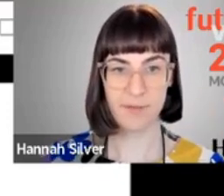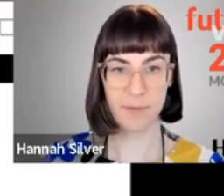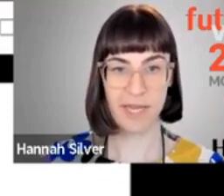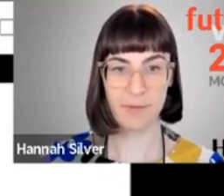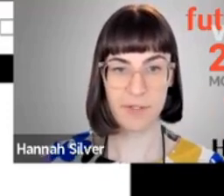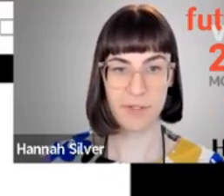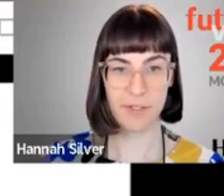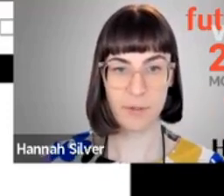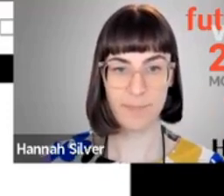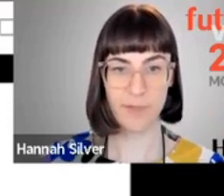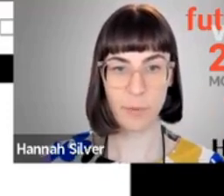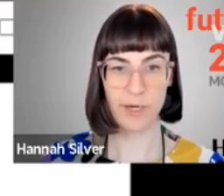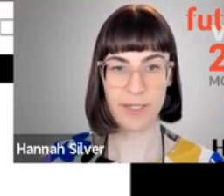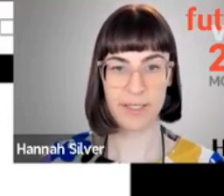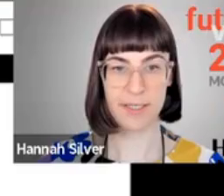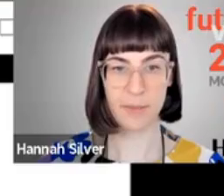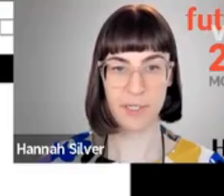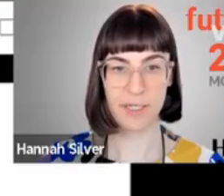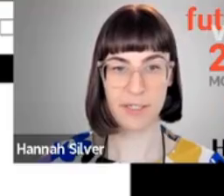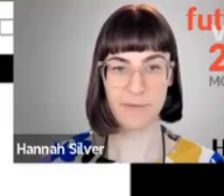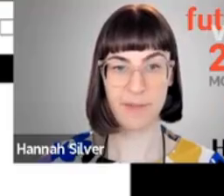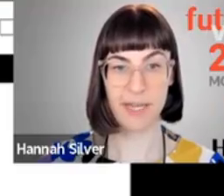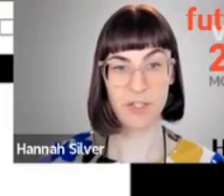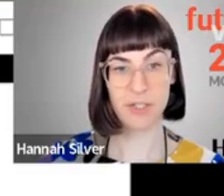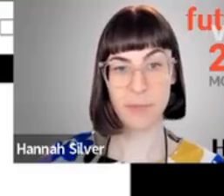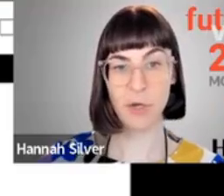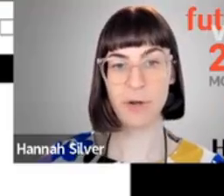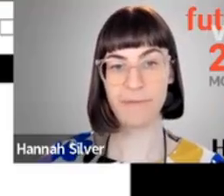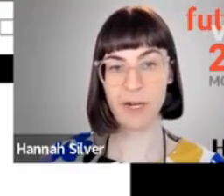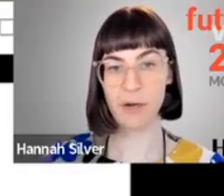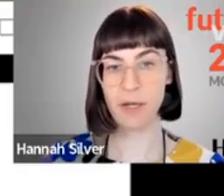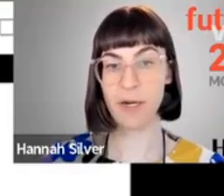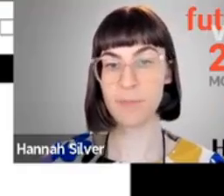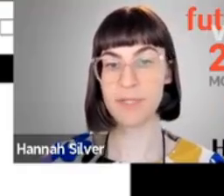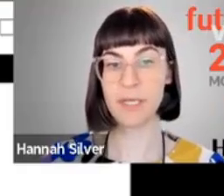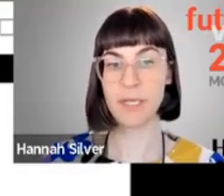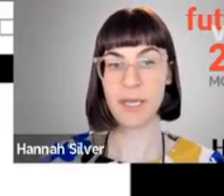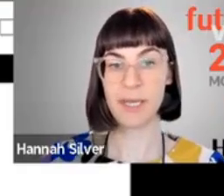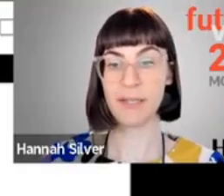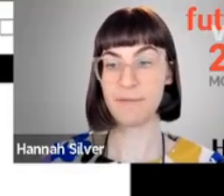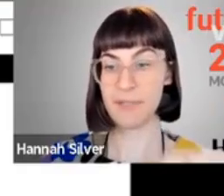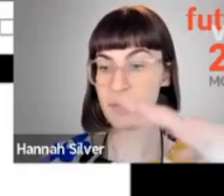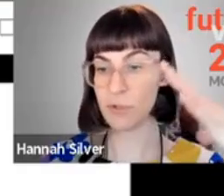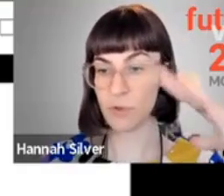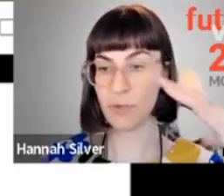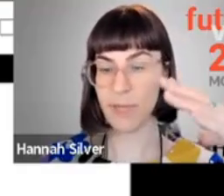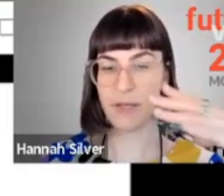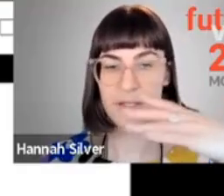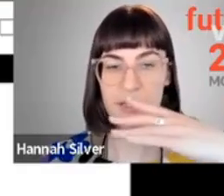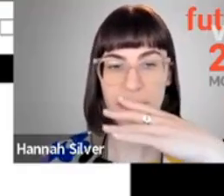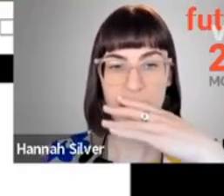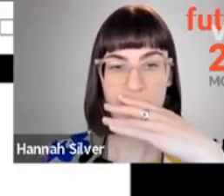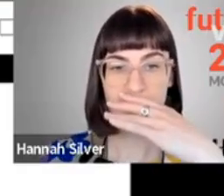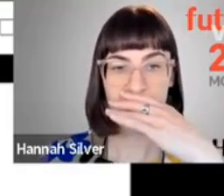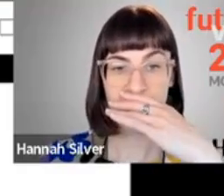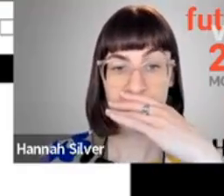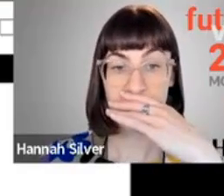This is also from Catherine. So awareness is limited to flashing smoke or fire alarms and like visible